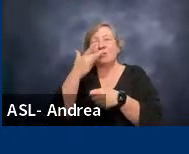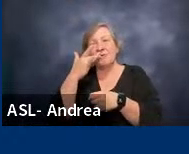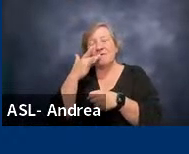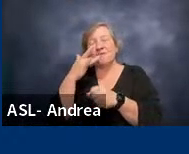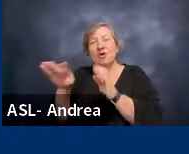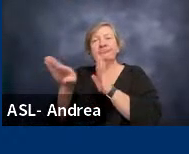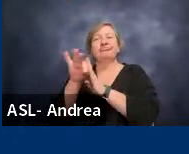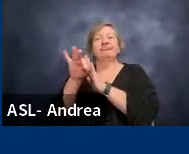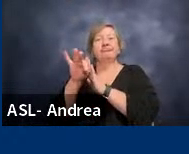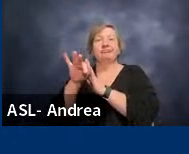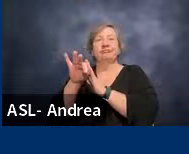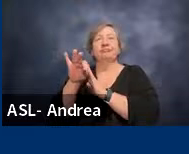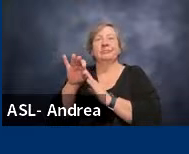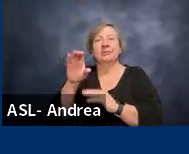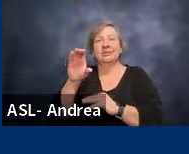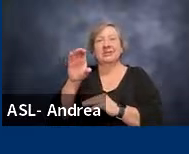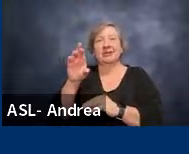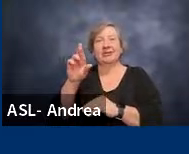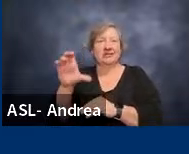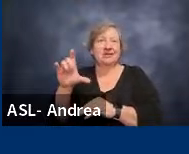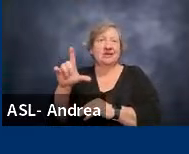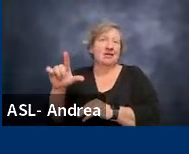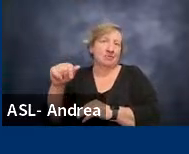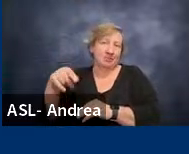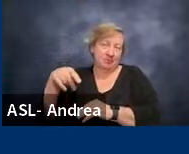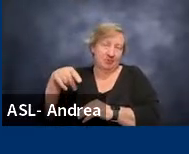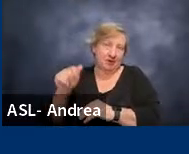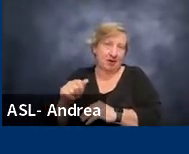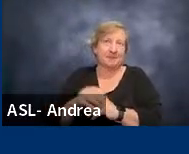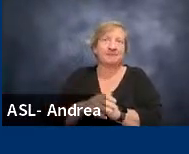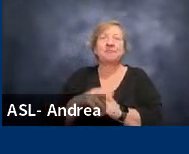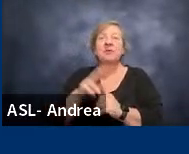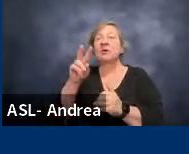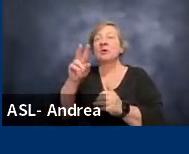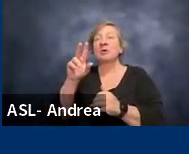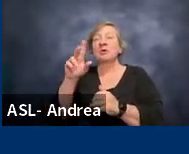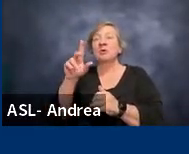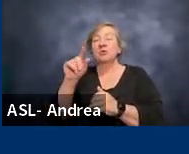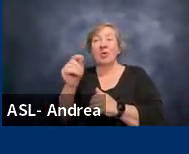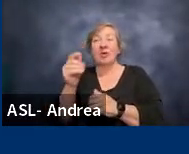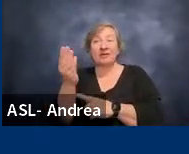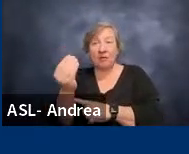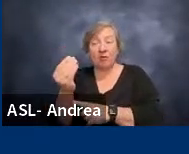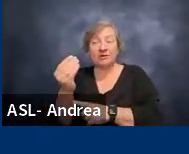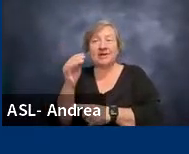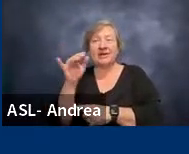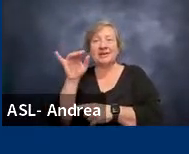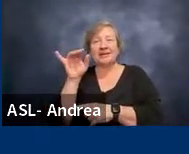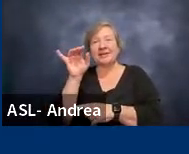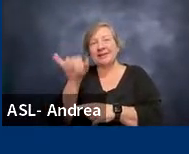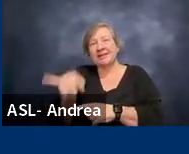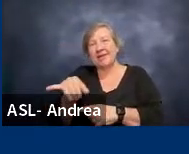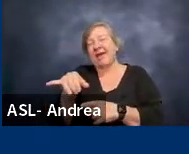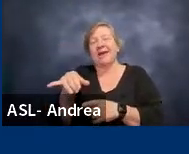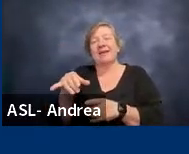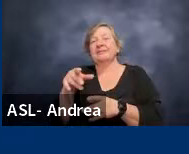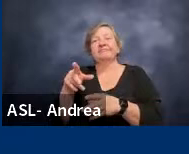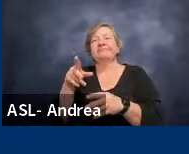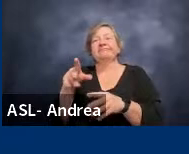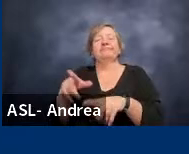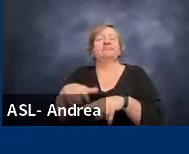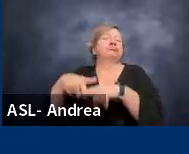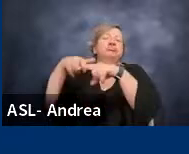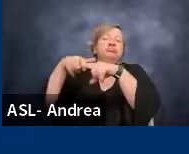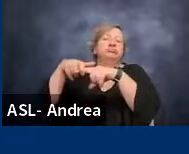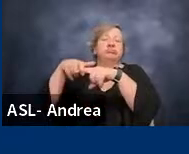CRC LPA. Unfortunately, in 2014, that project was suspended due to the lack of regional consensus, and it